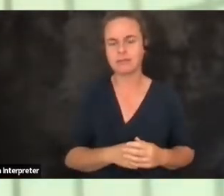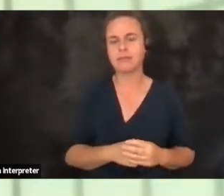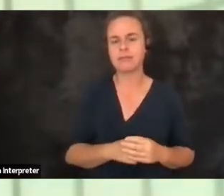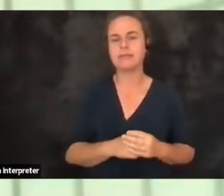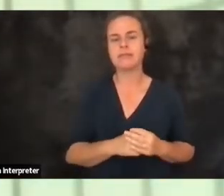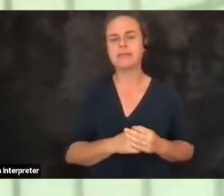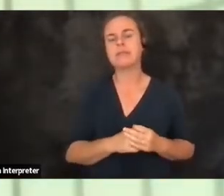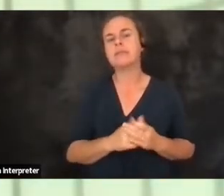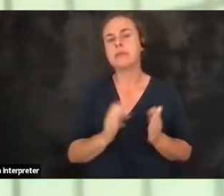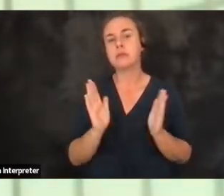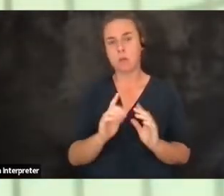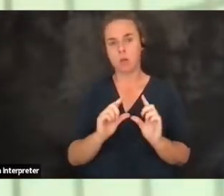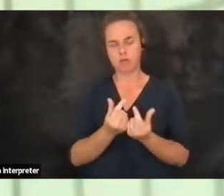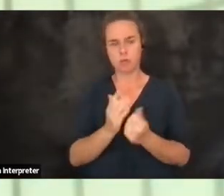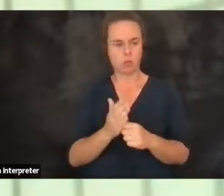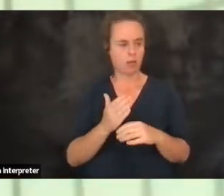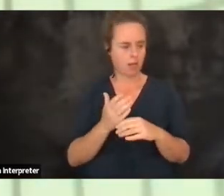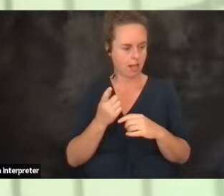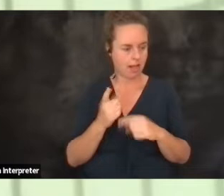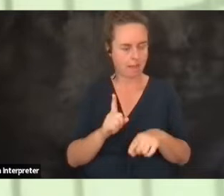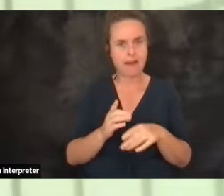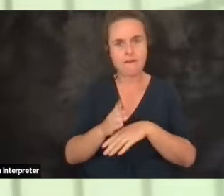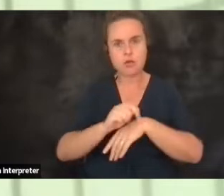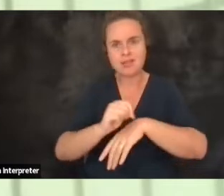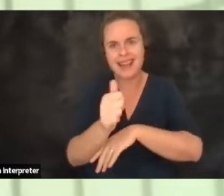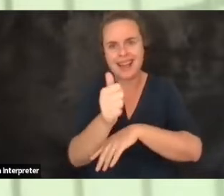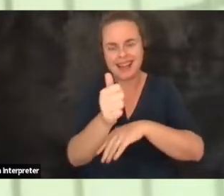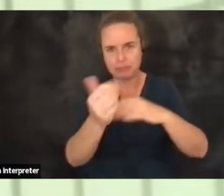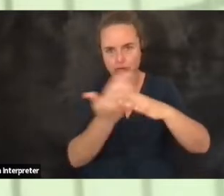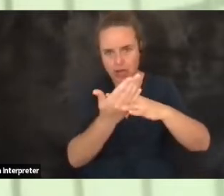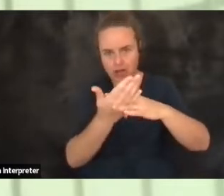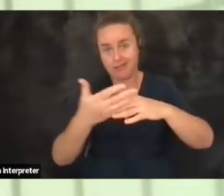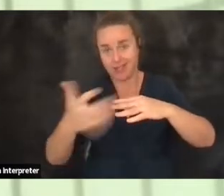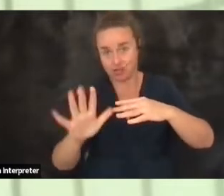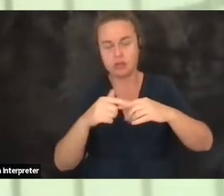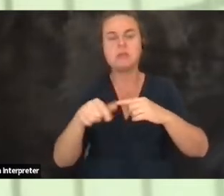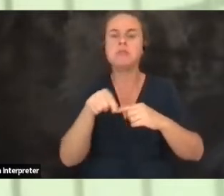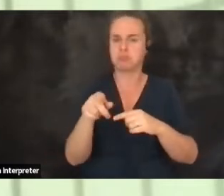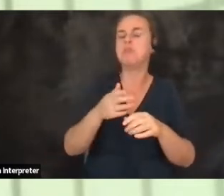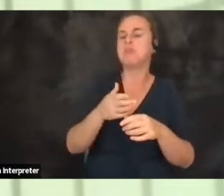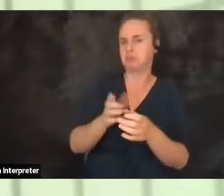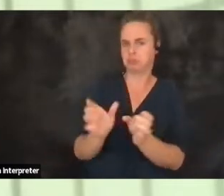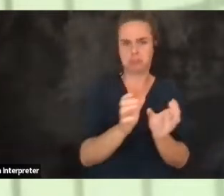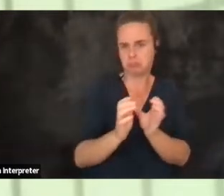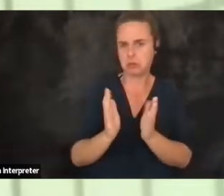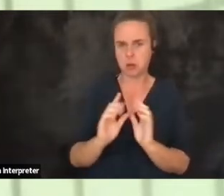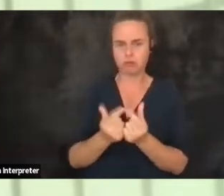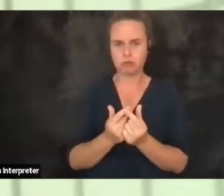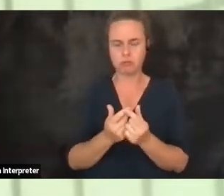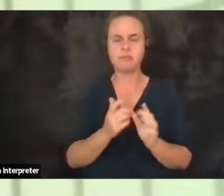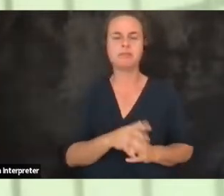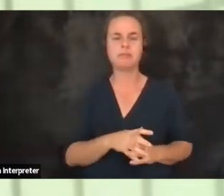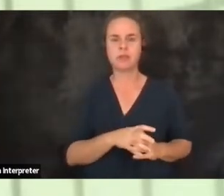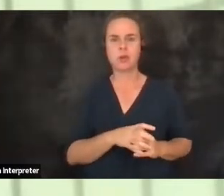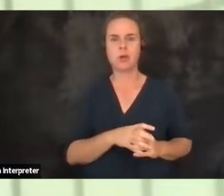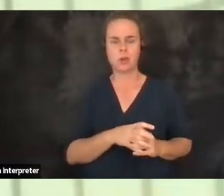Small groups will take place after the 10 o'clock break, so don't worry so much about those controls just yet. And at this point,